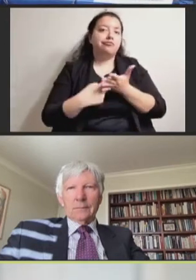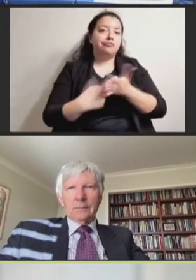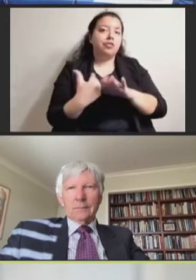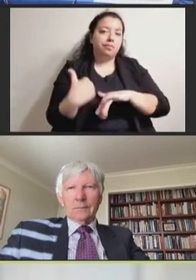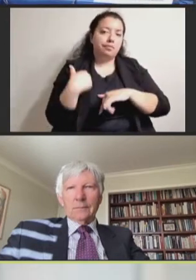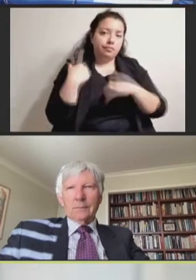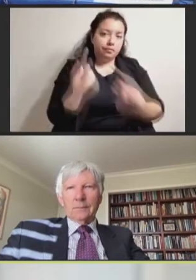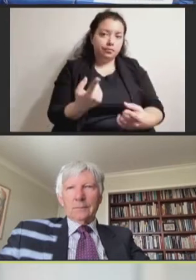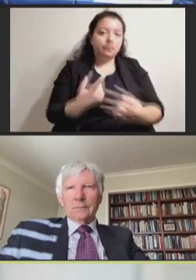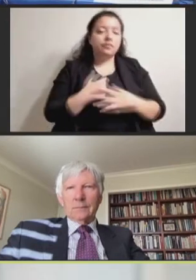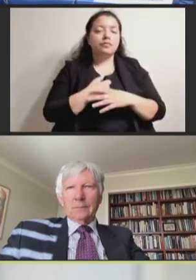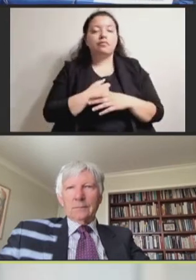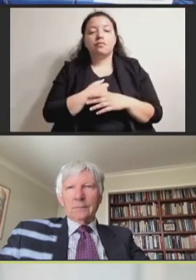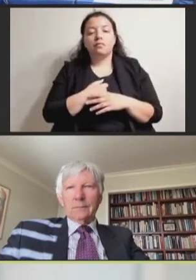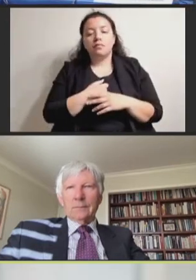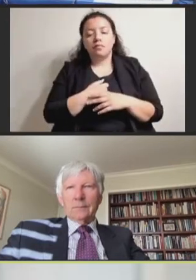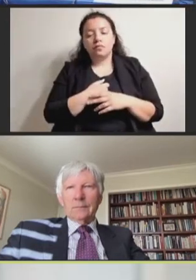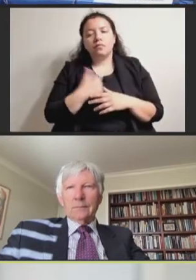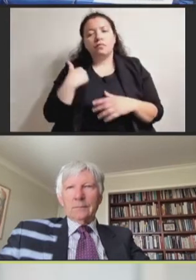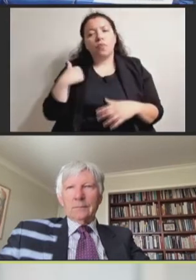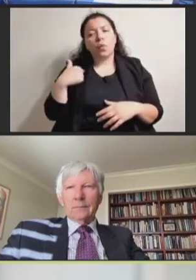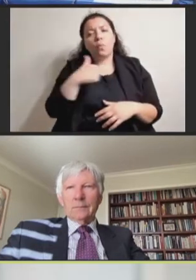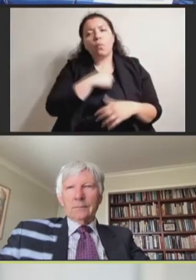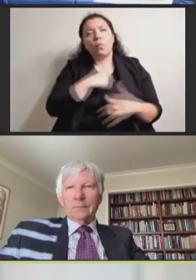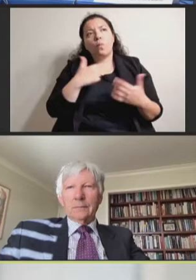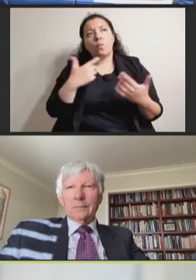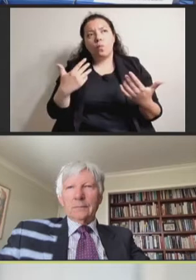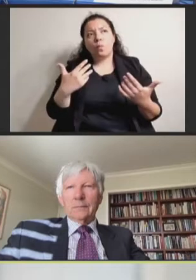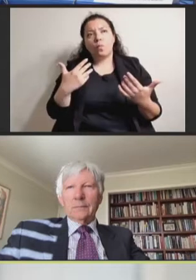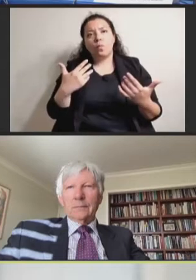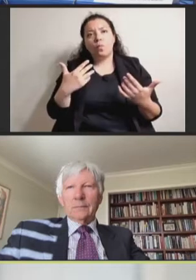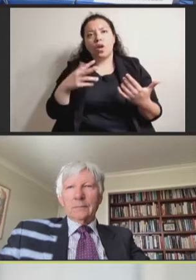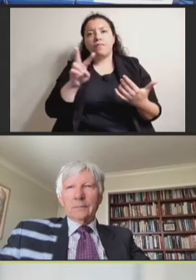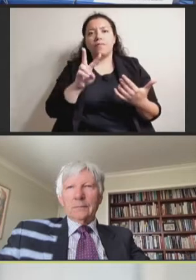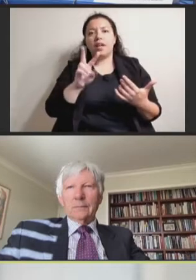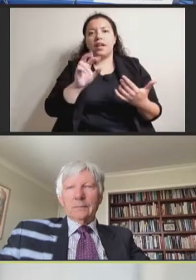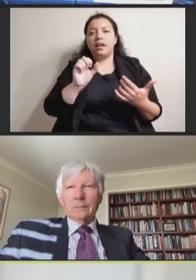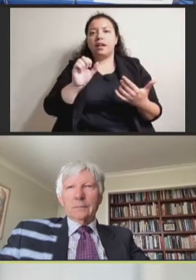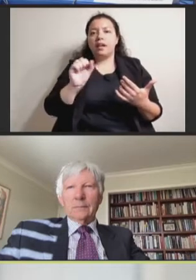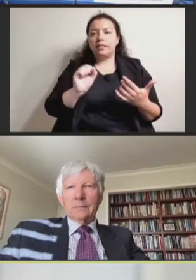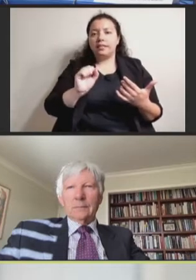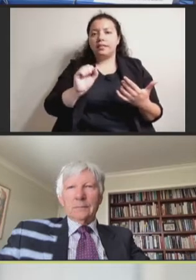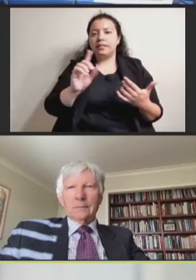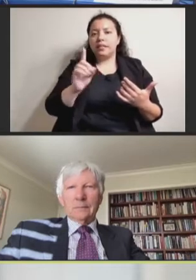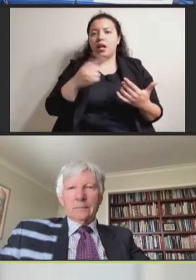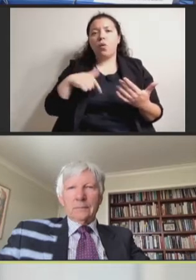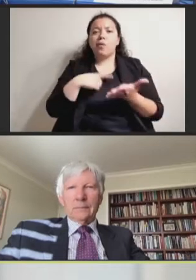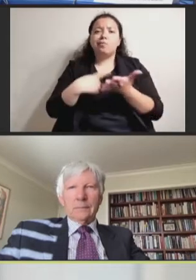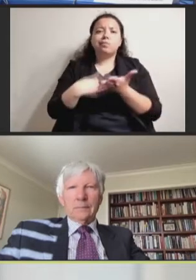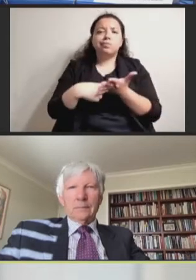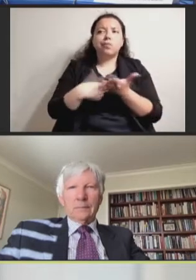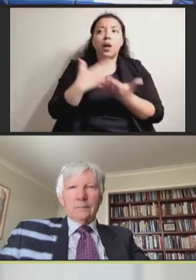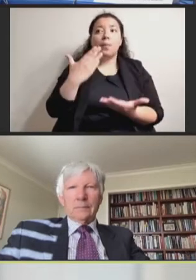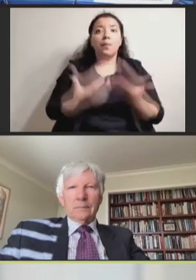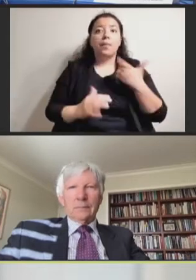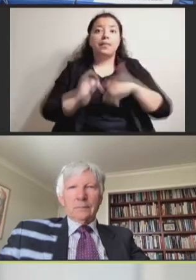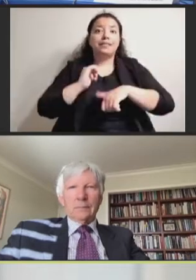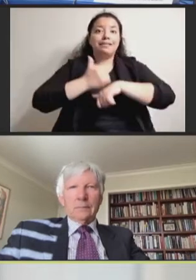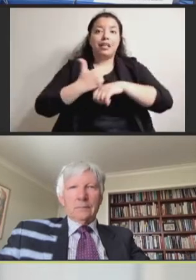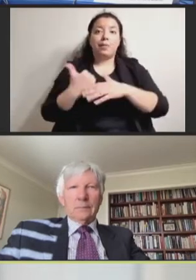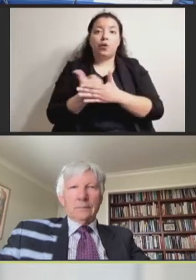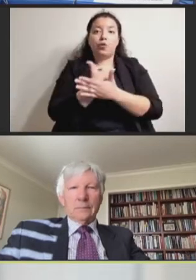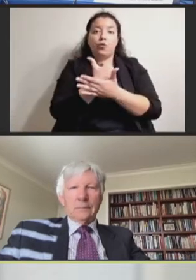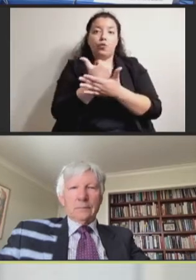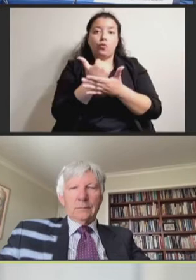We have talked sort of generally in the VSD about potentially setting up new studies to take a look at those questions, but it's actually